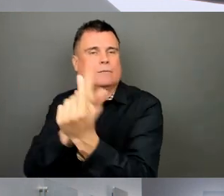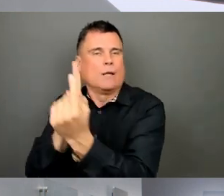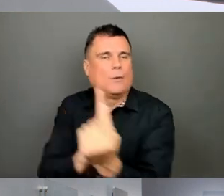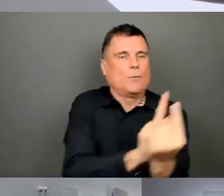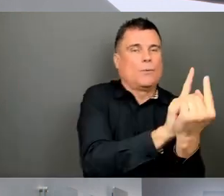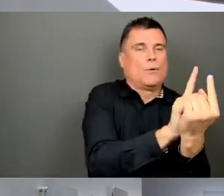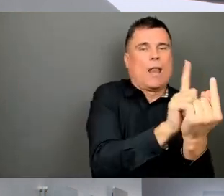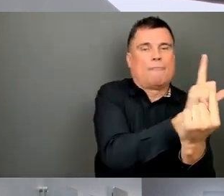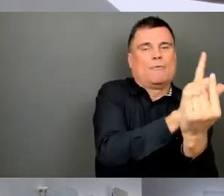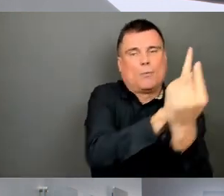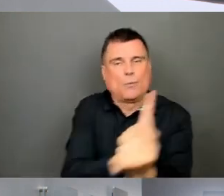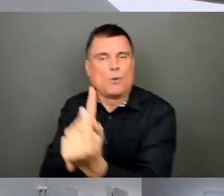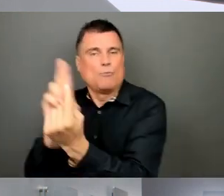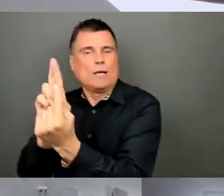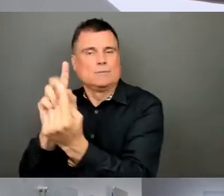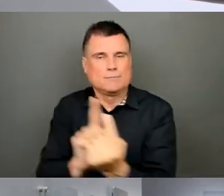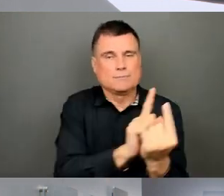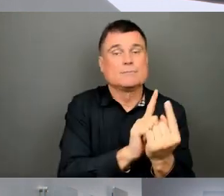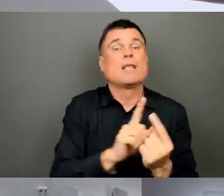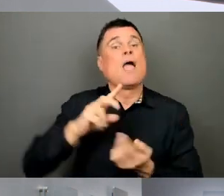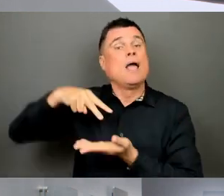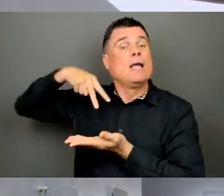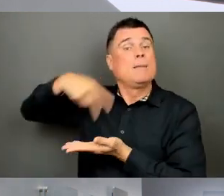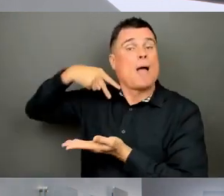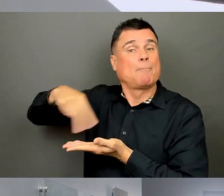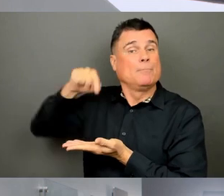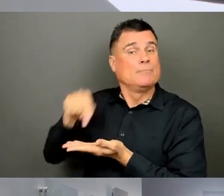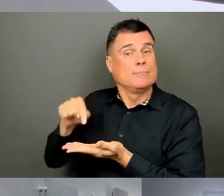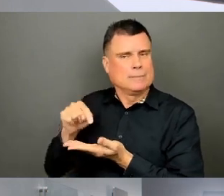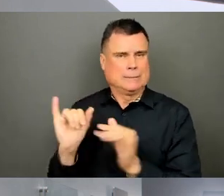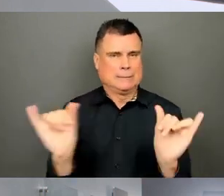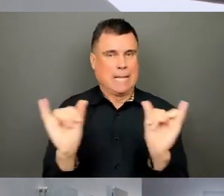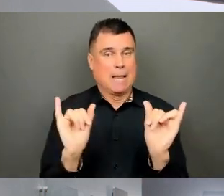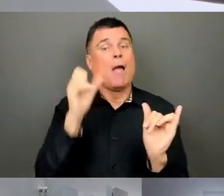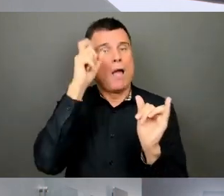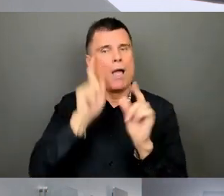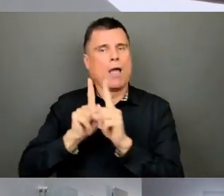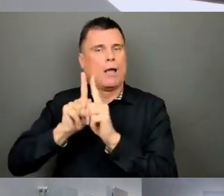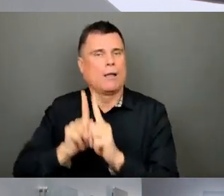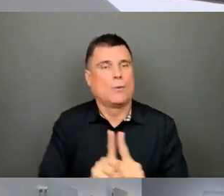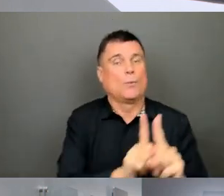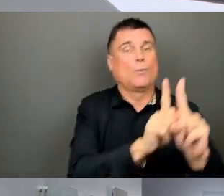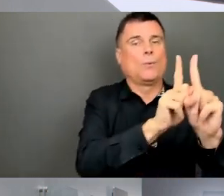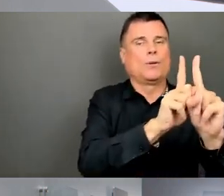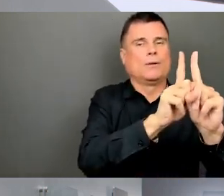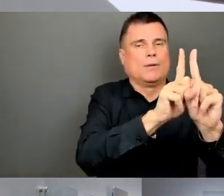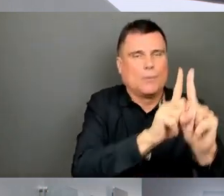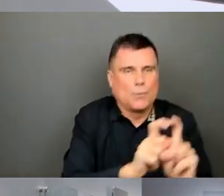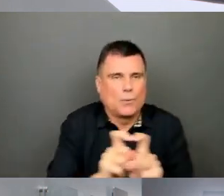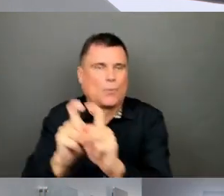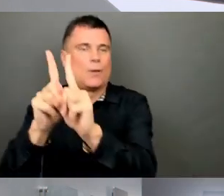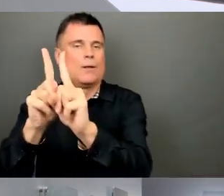hip hop, is we actually go into a groove. So whether you're doing the up groove or we're doing the down groove, we're going to combine the